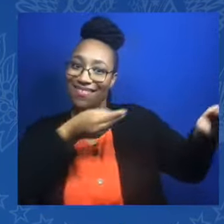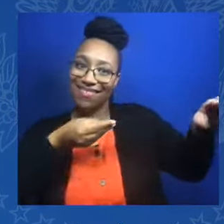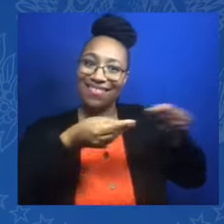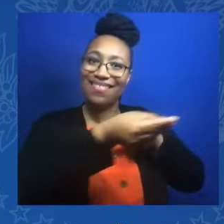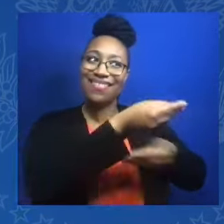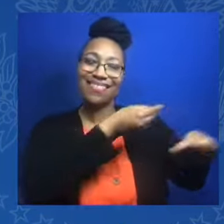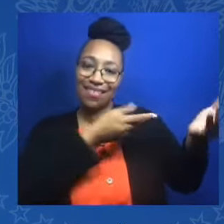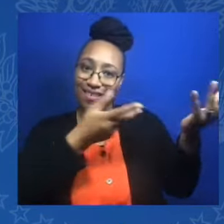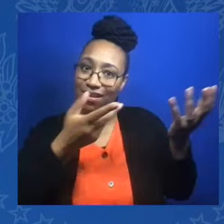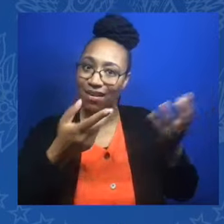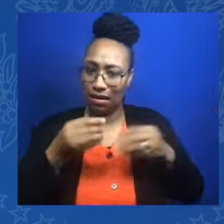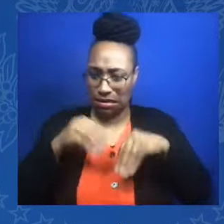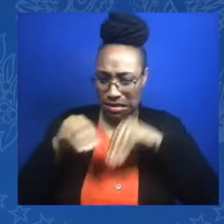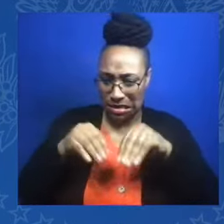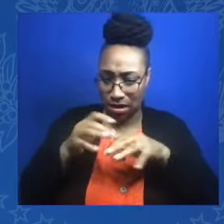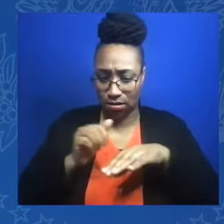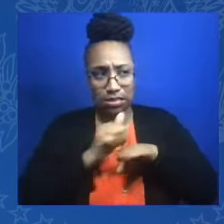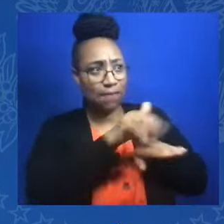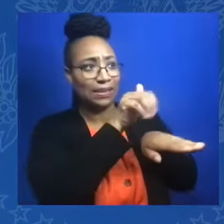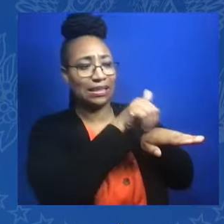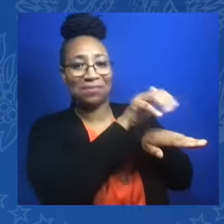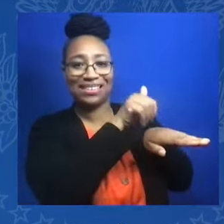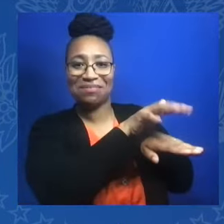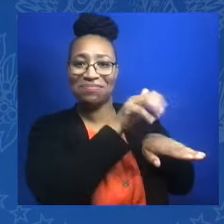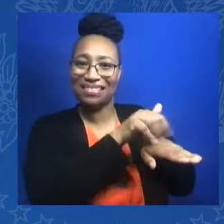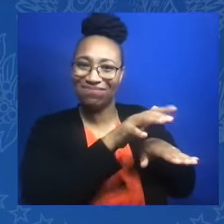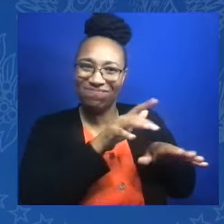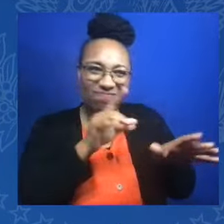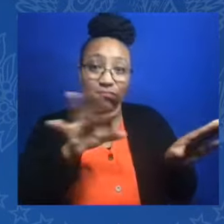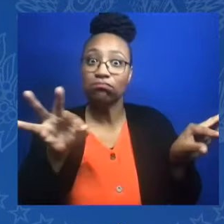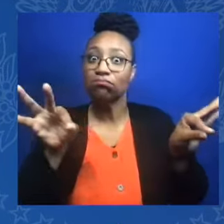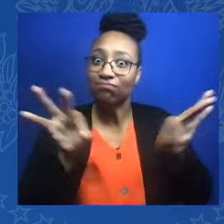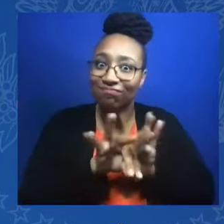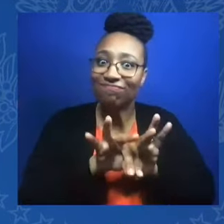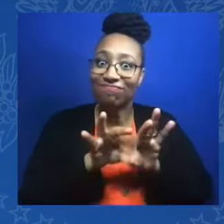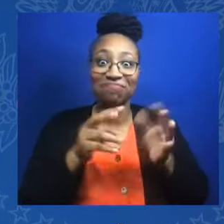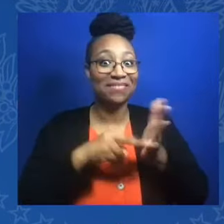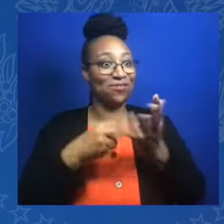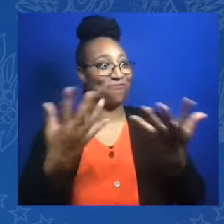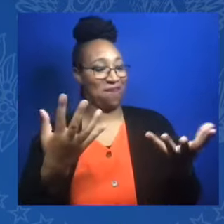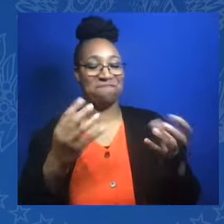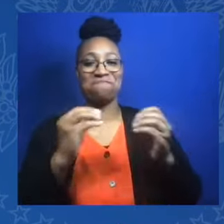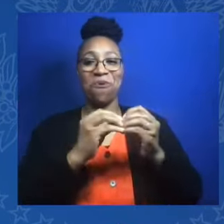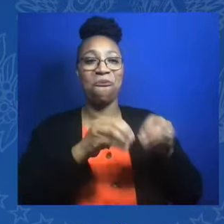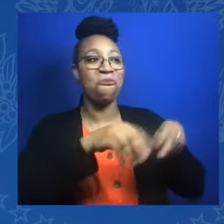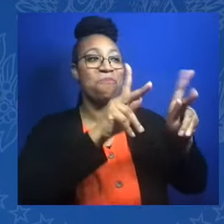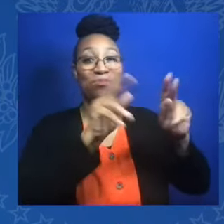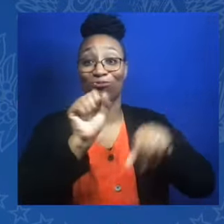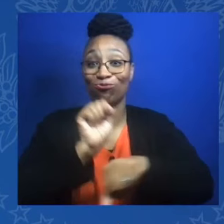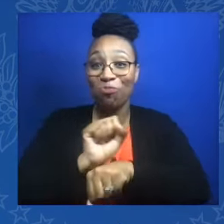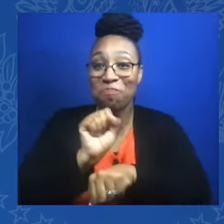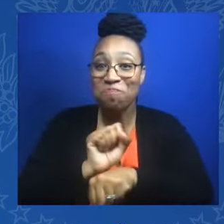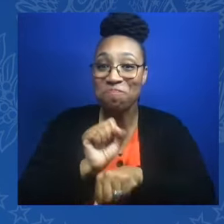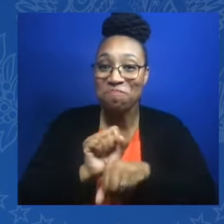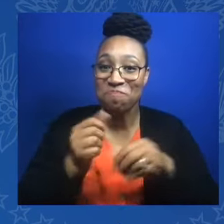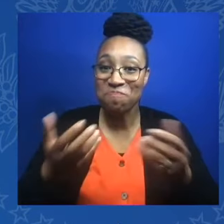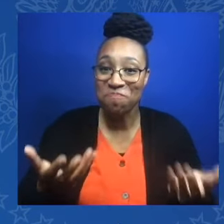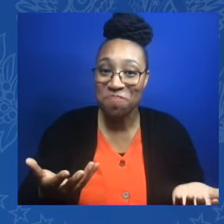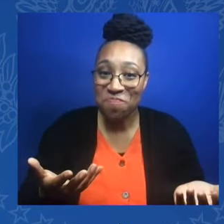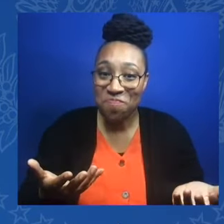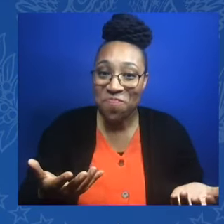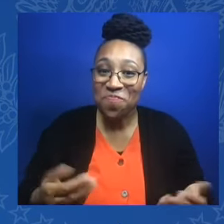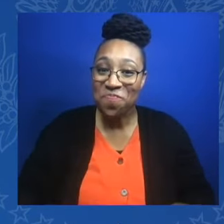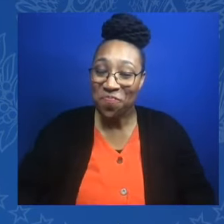And today, I'm also making available through the Defense Production Act $50 million to incentivize more U.S. and Canadian companies to invest in